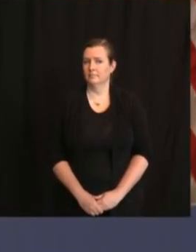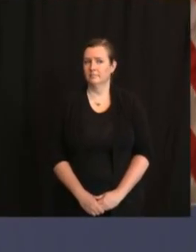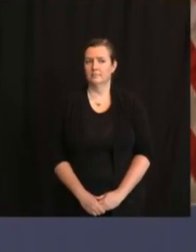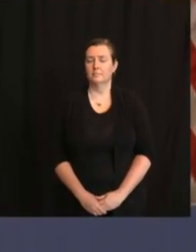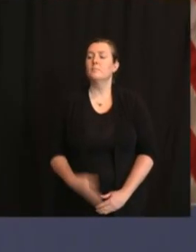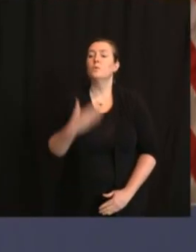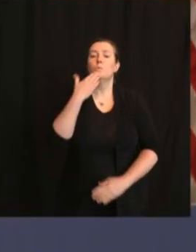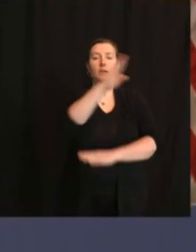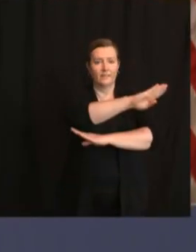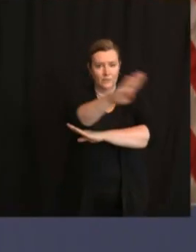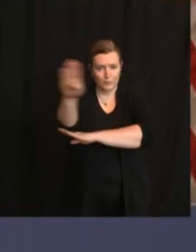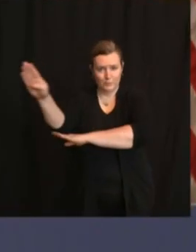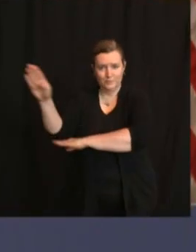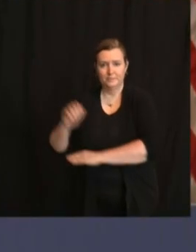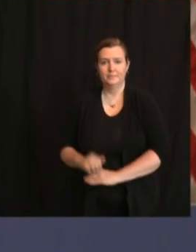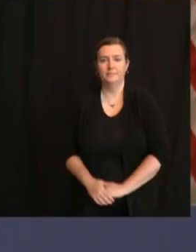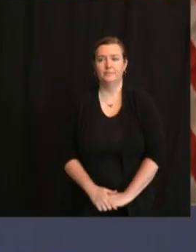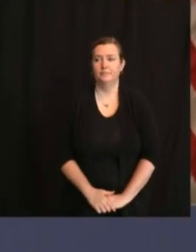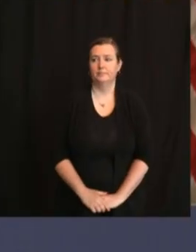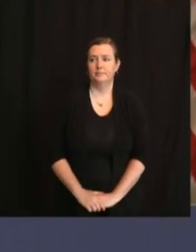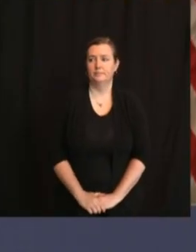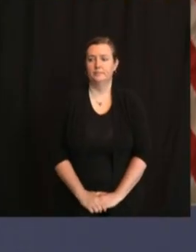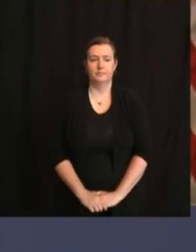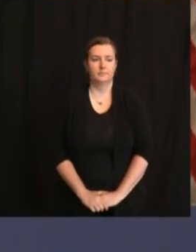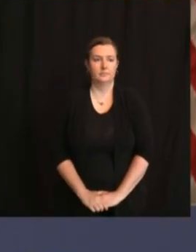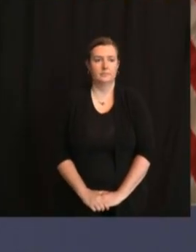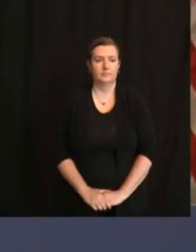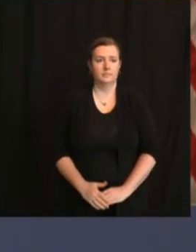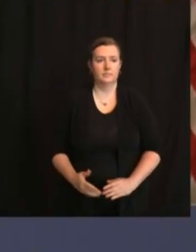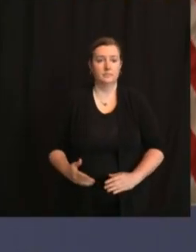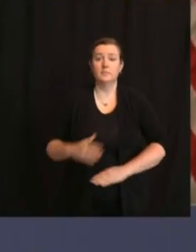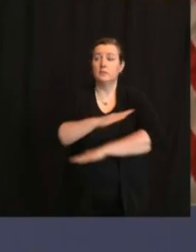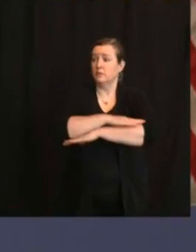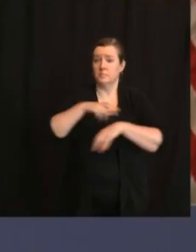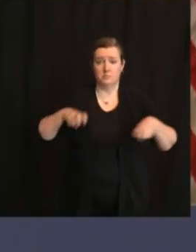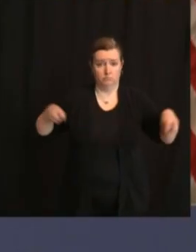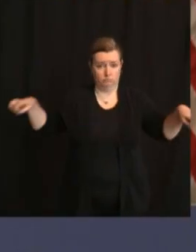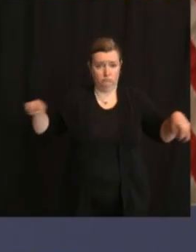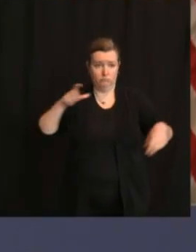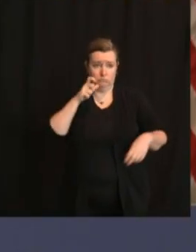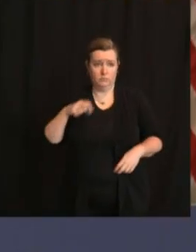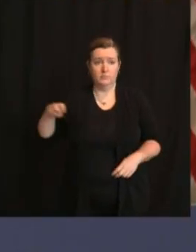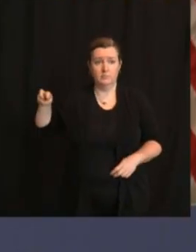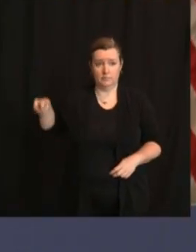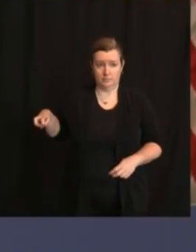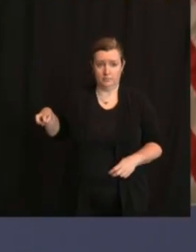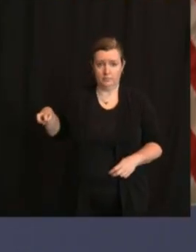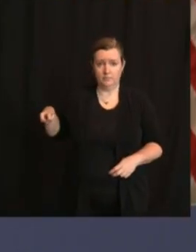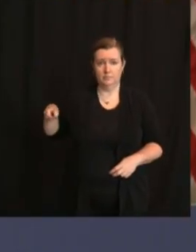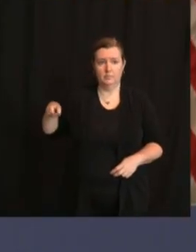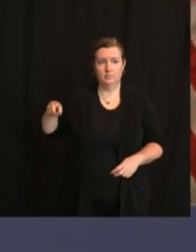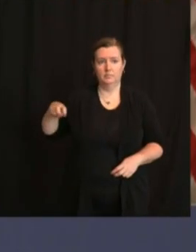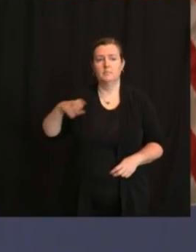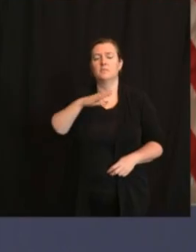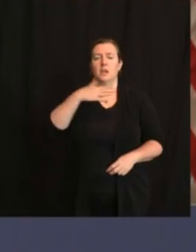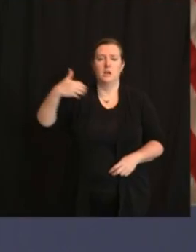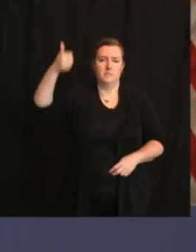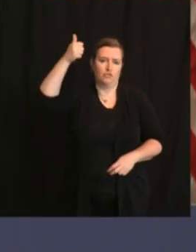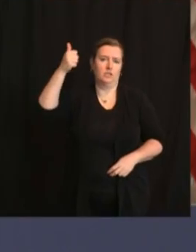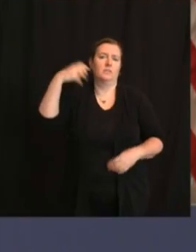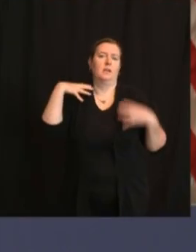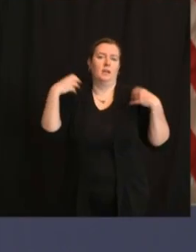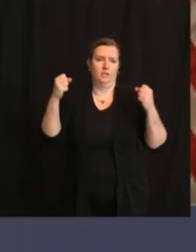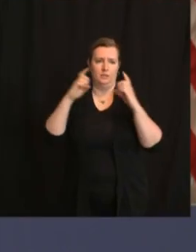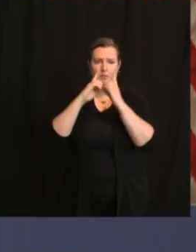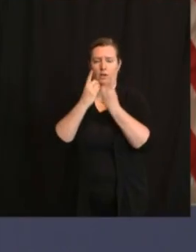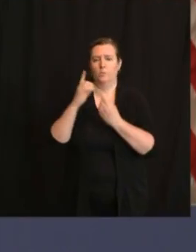Good afternoon. I am joined, as usual, by the woman to my right who needs no introduction, the Commissioner of the Department of Health, Judy